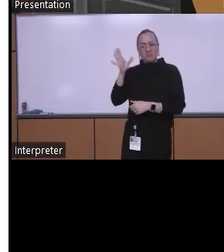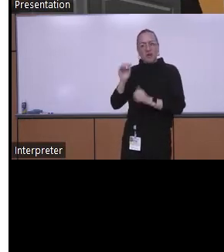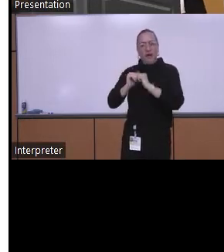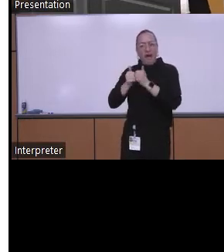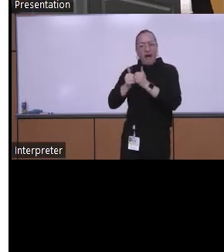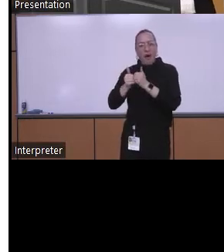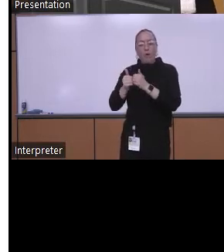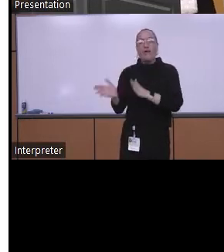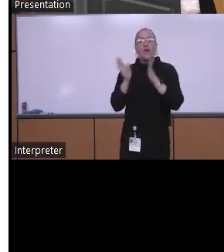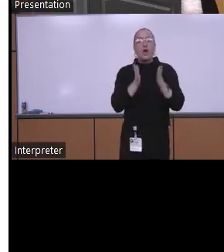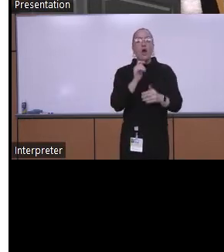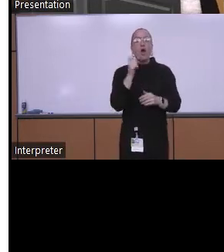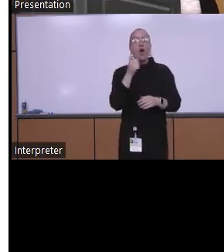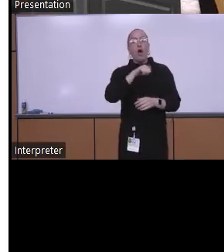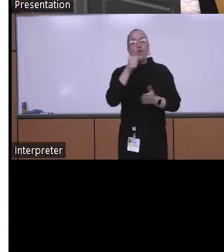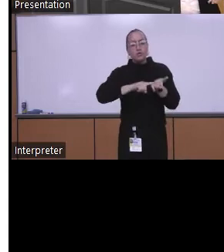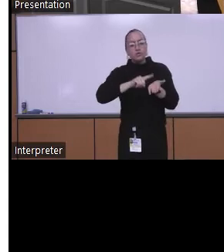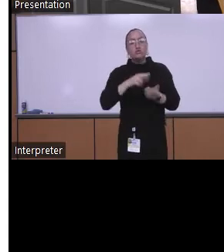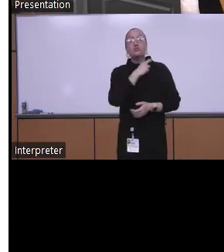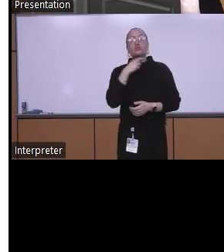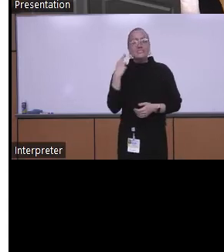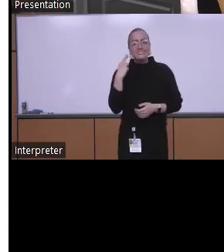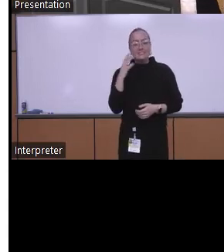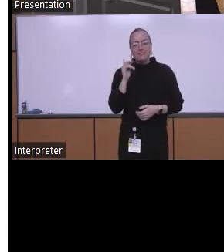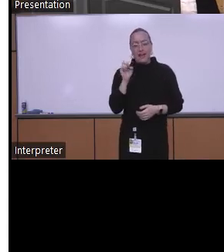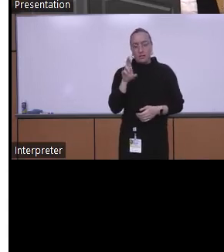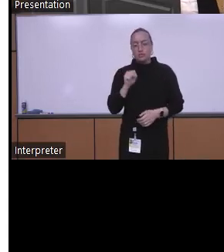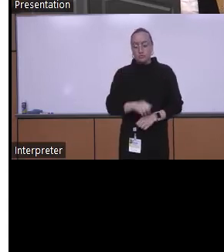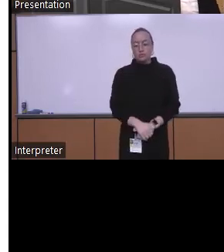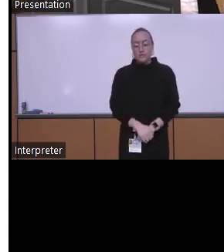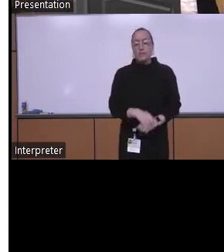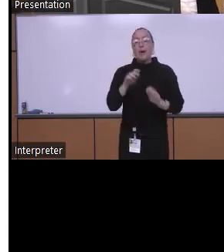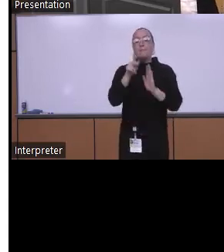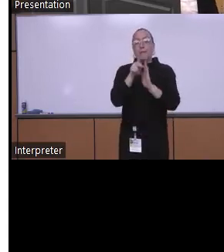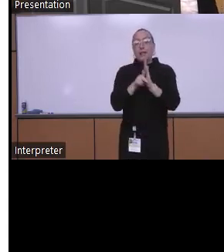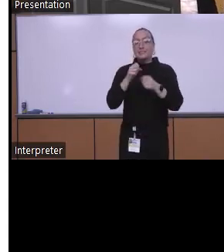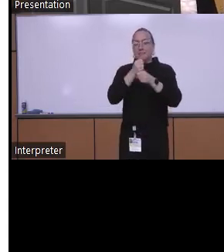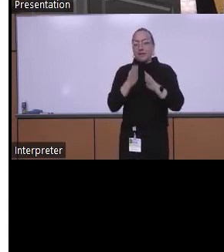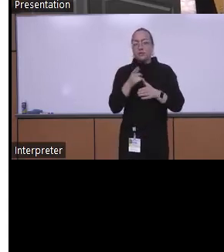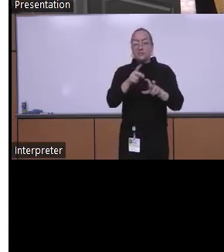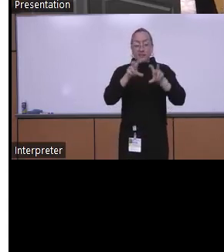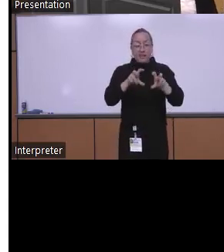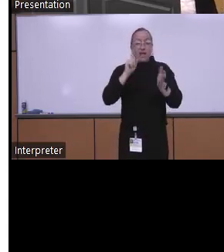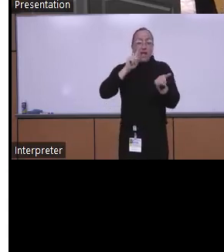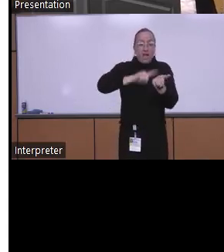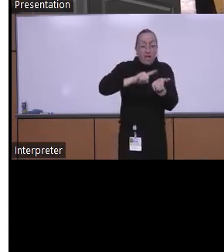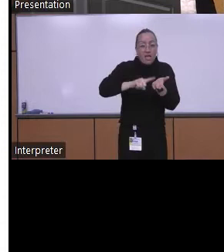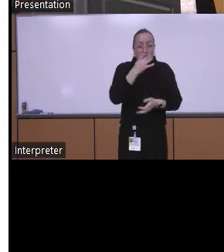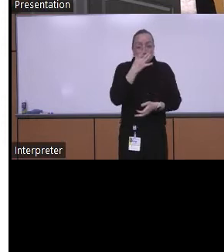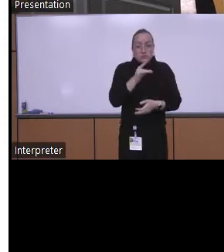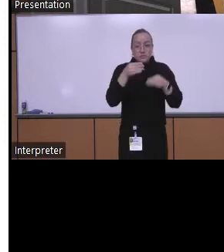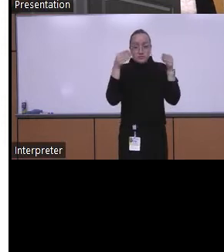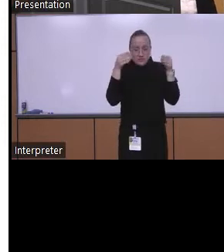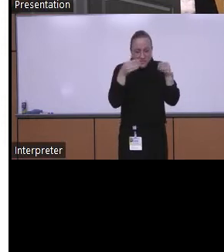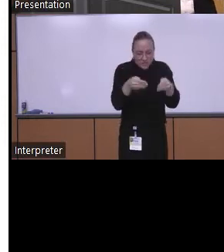societal risk factors that make children less safe. But policymakers had a vested interest in adopting the more narrow view of